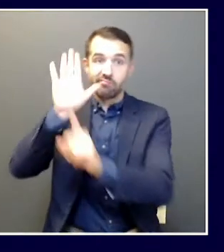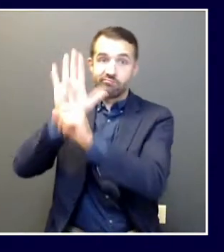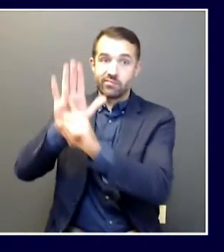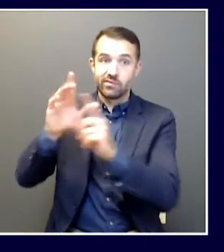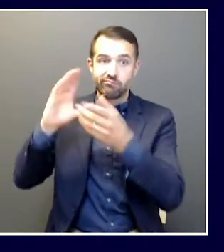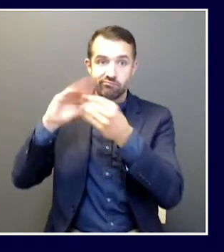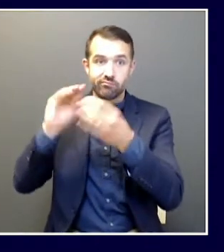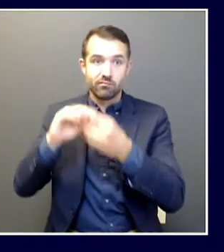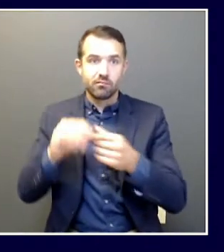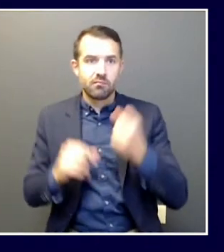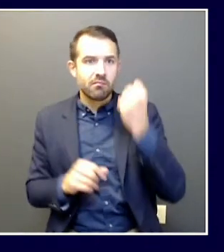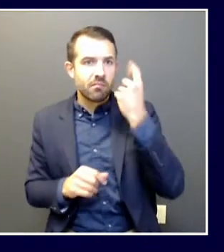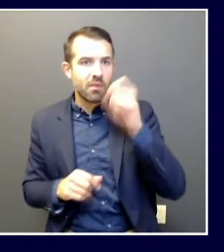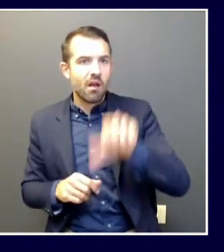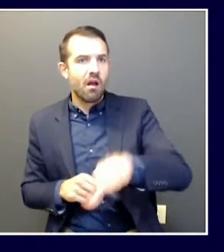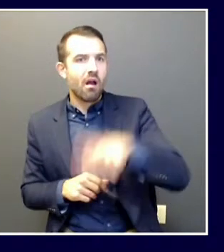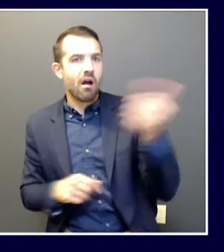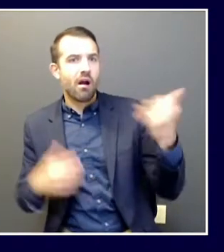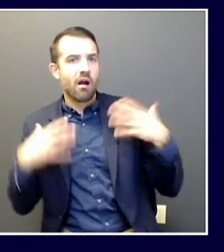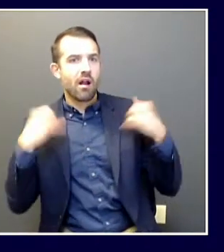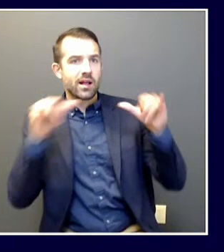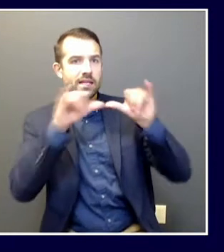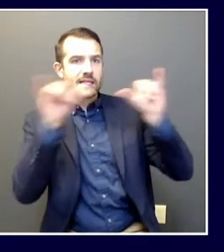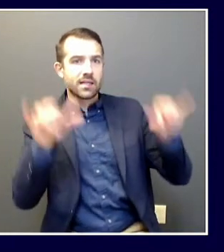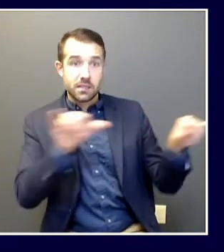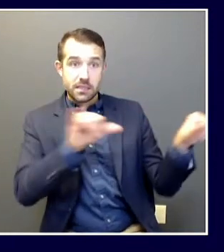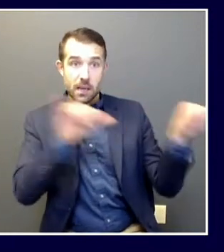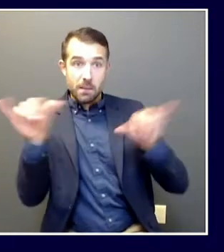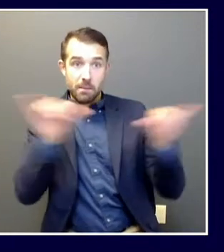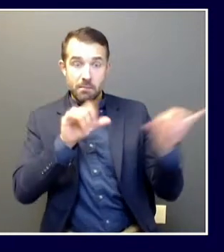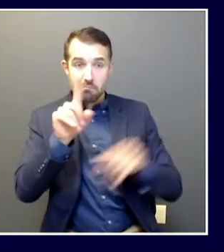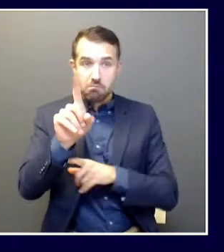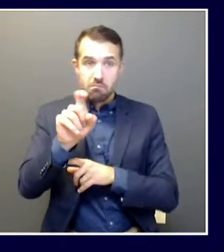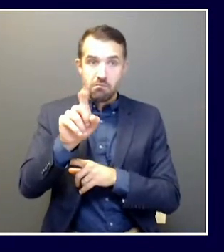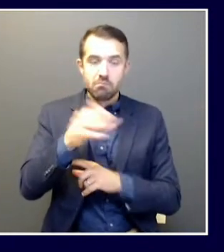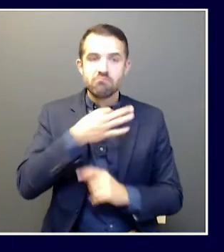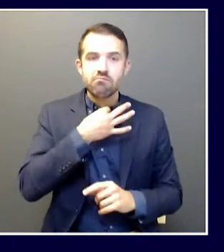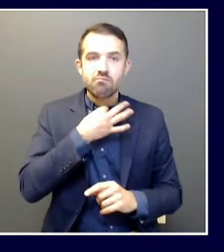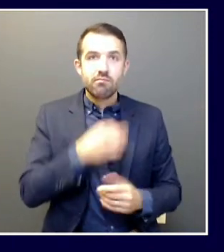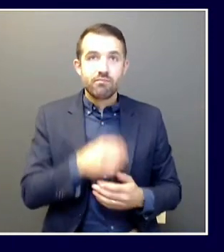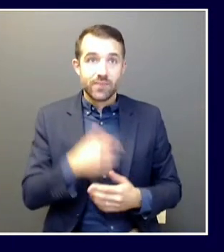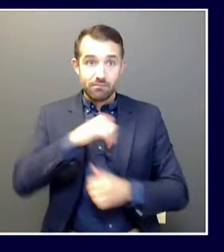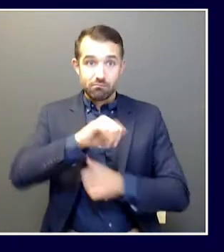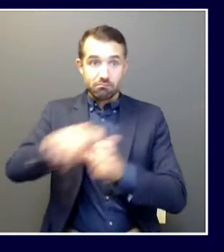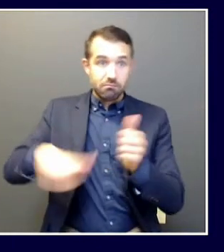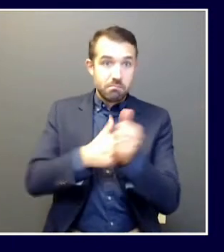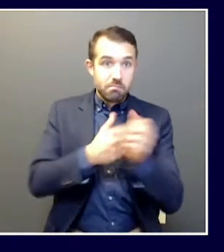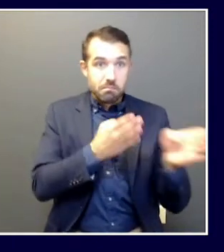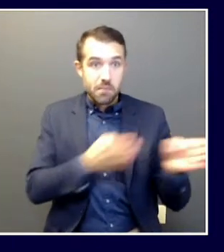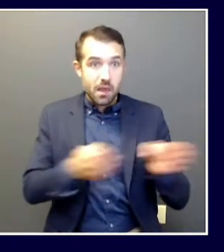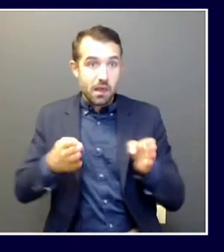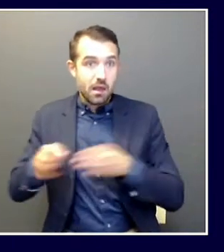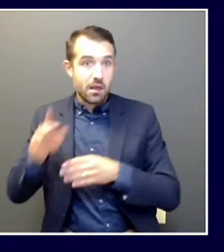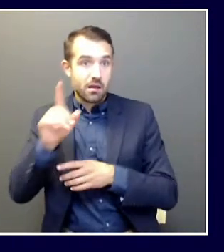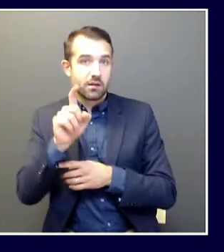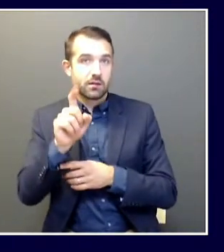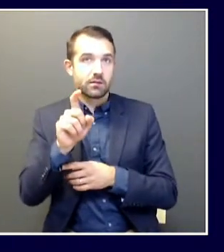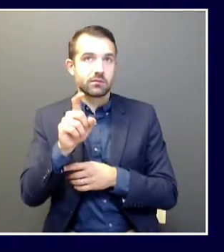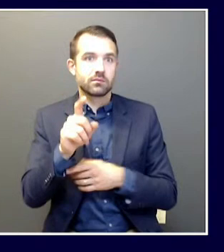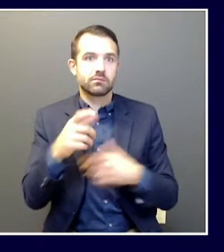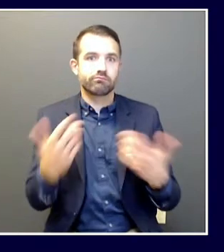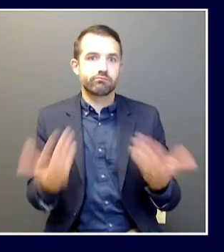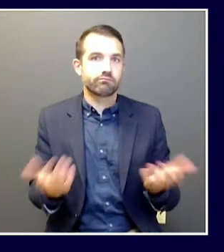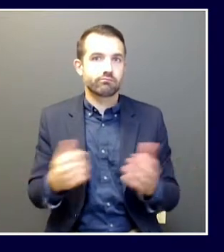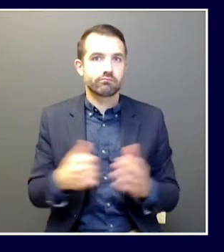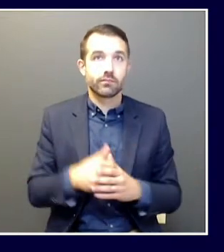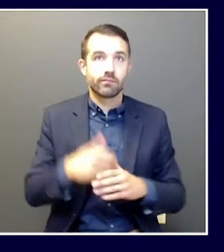Light Health and be able to, have plans in place and continue to function without diverting people and postponing surgeries? Or